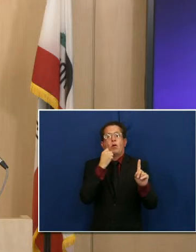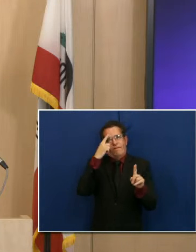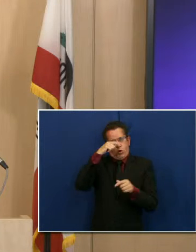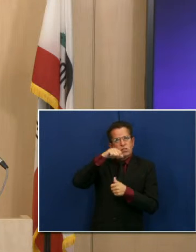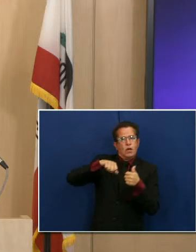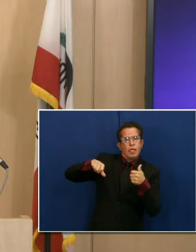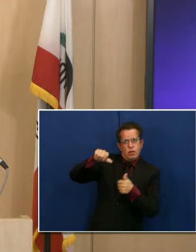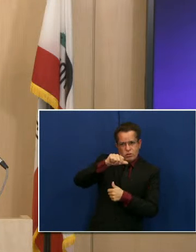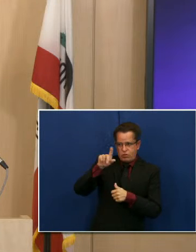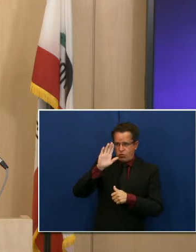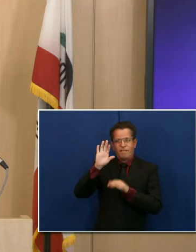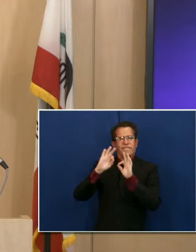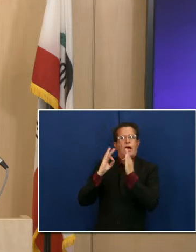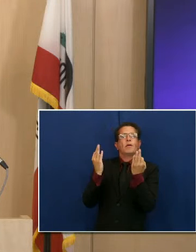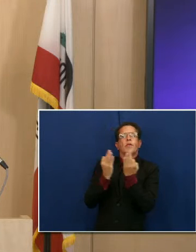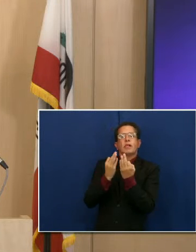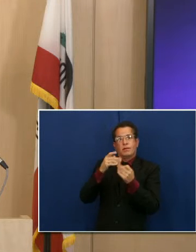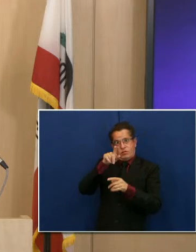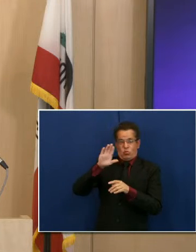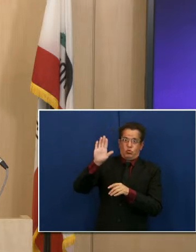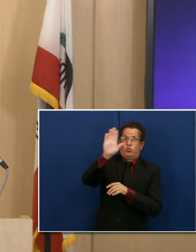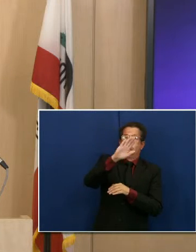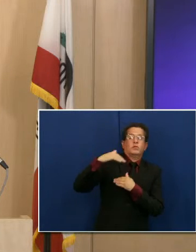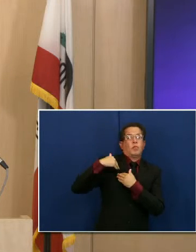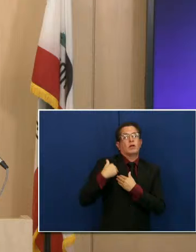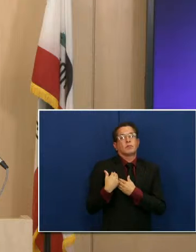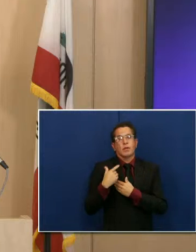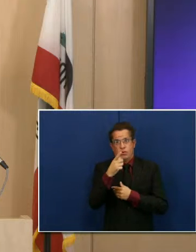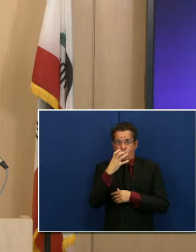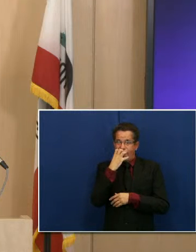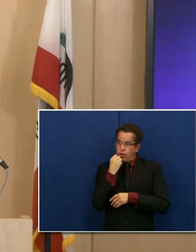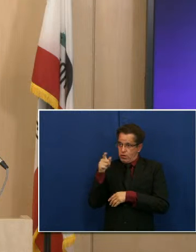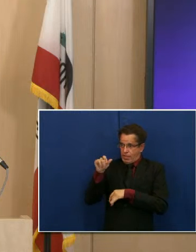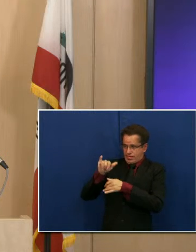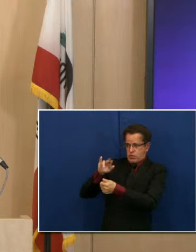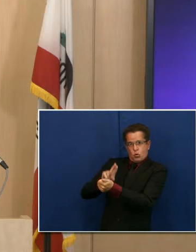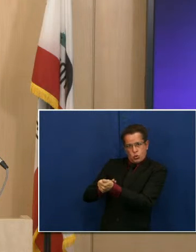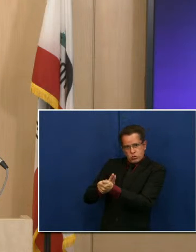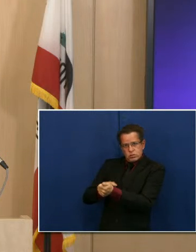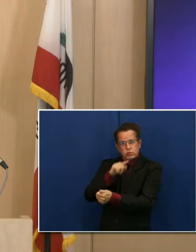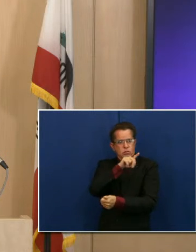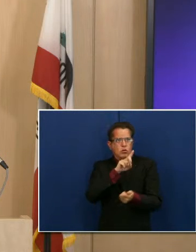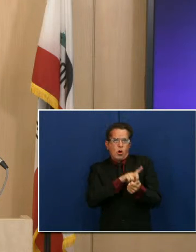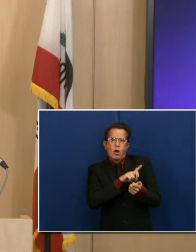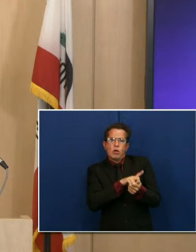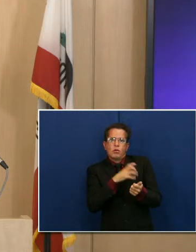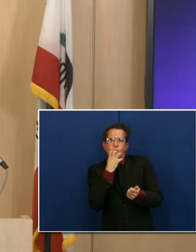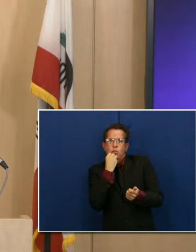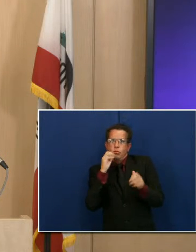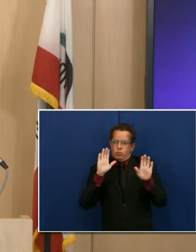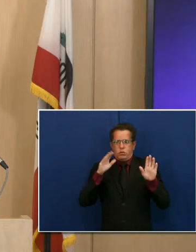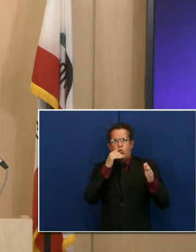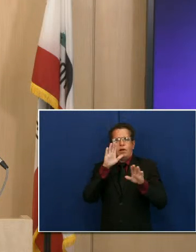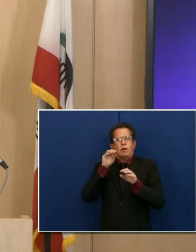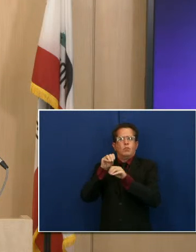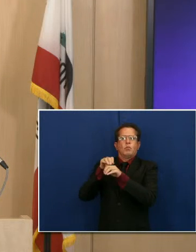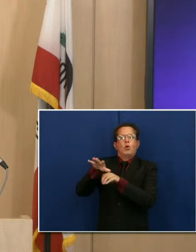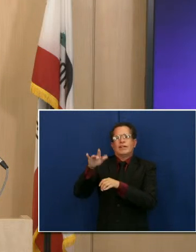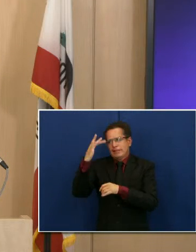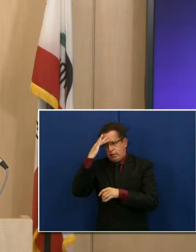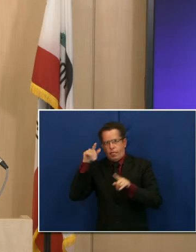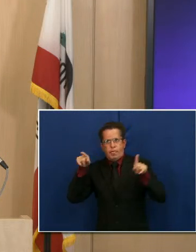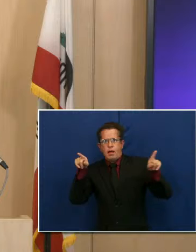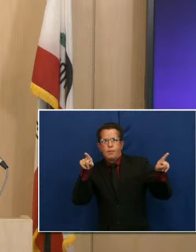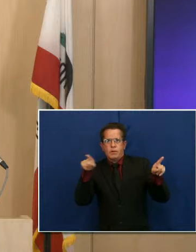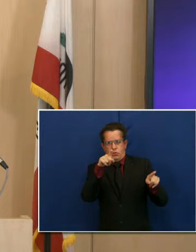that is our community. It's each and every one of us, because you care about that nurse and that doctor and that senior citizen, because you